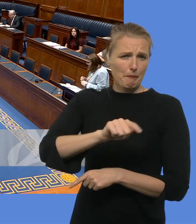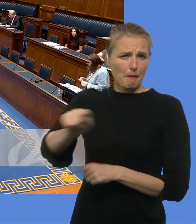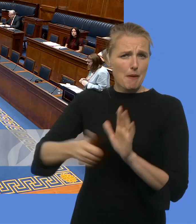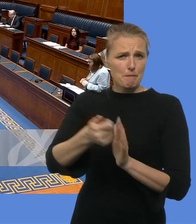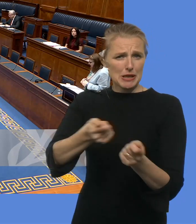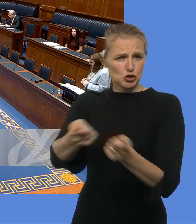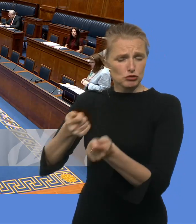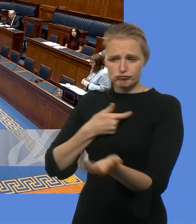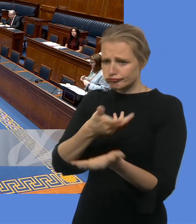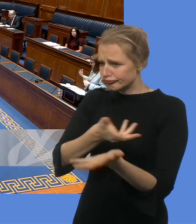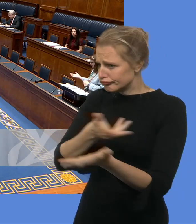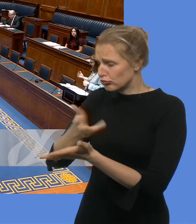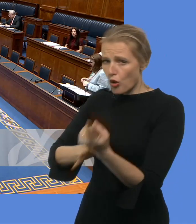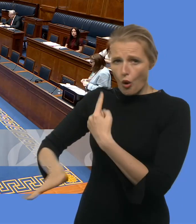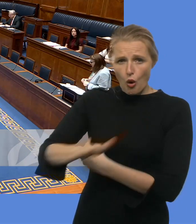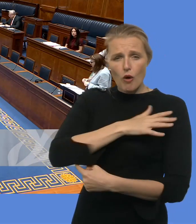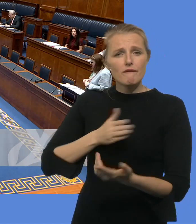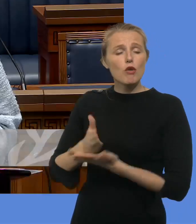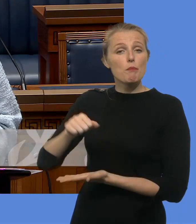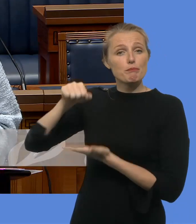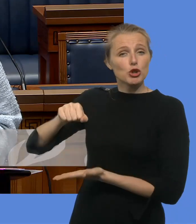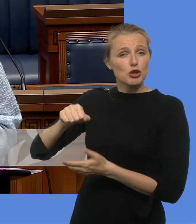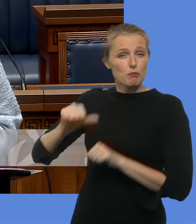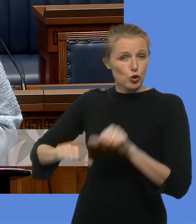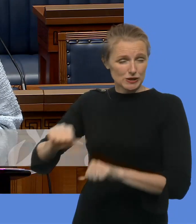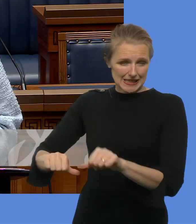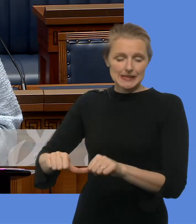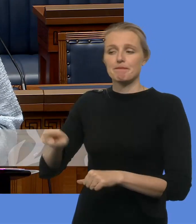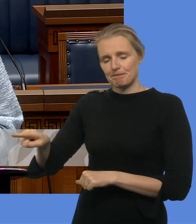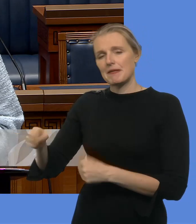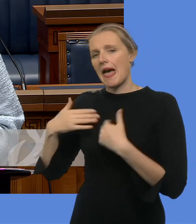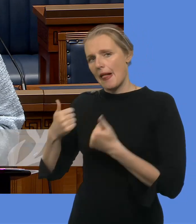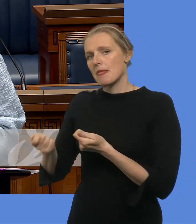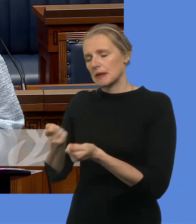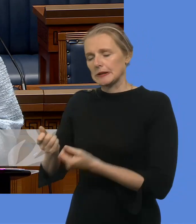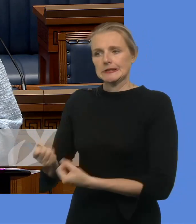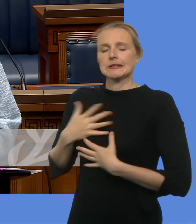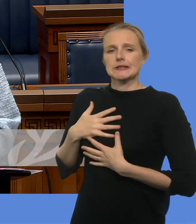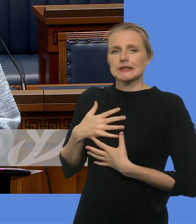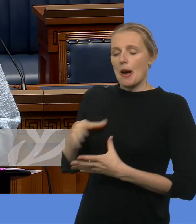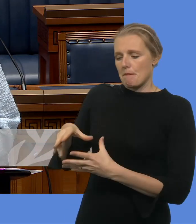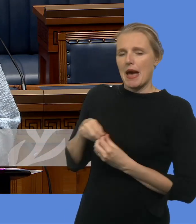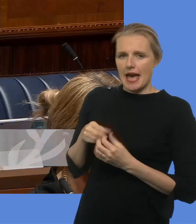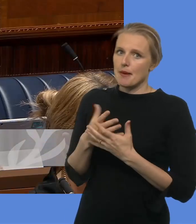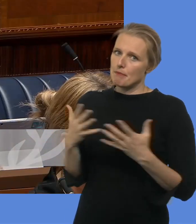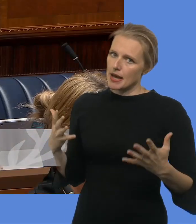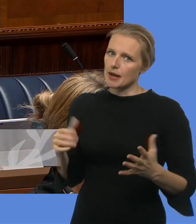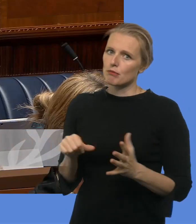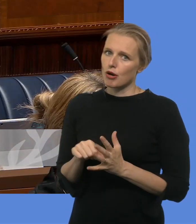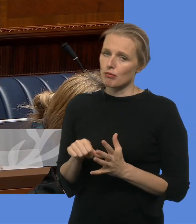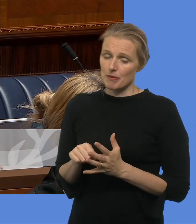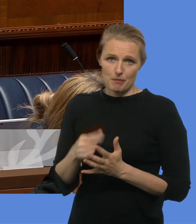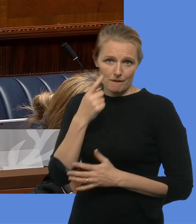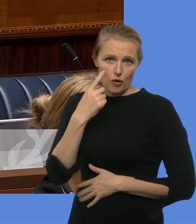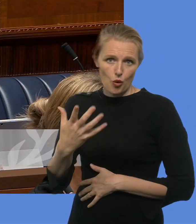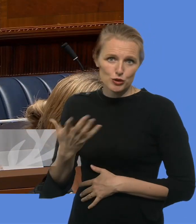process, and obviously pay was an issue that the Health Minister raised in respect of that and the challenges that would